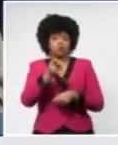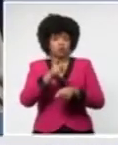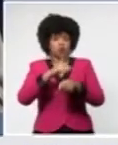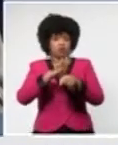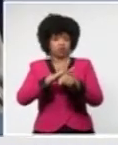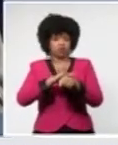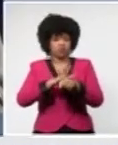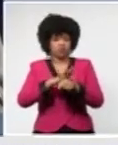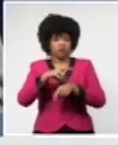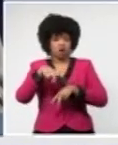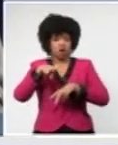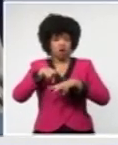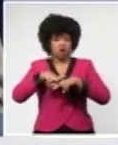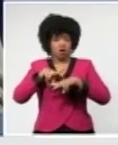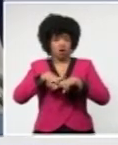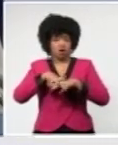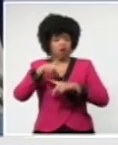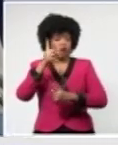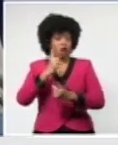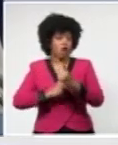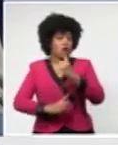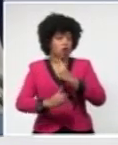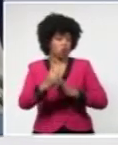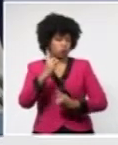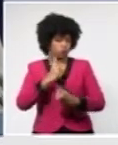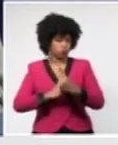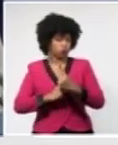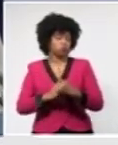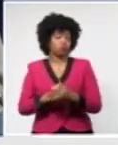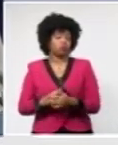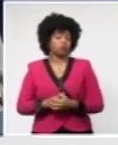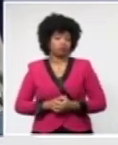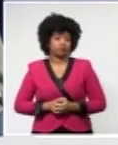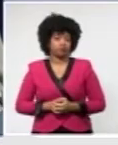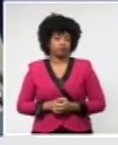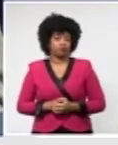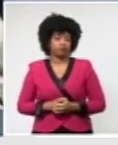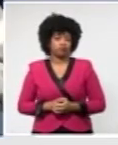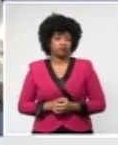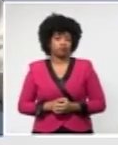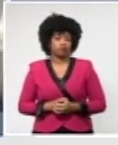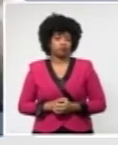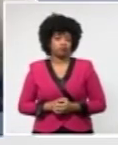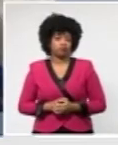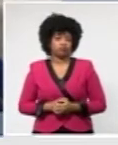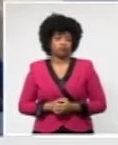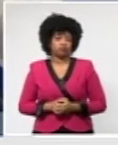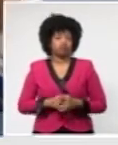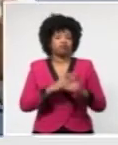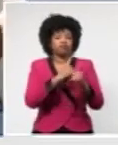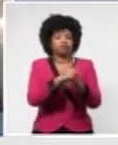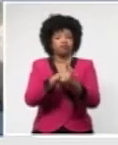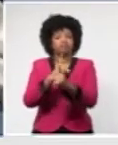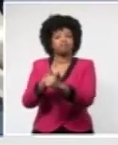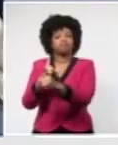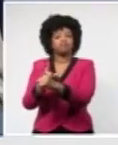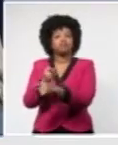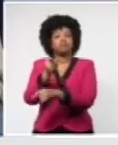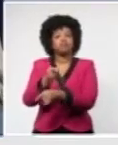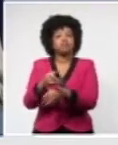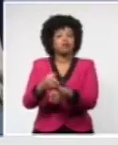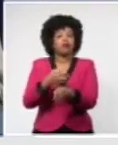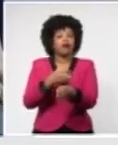is open in Cotoro municipality, and in the case of Mayabeque, similarly, it